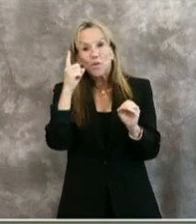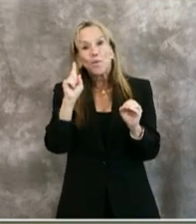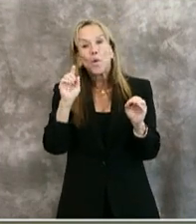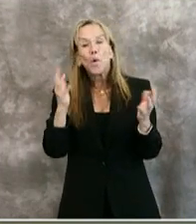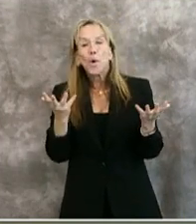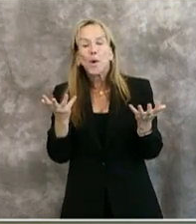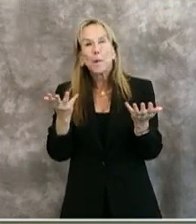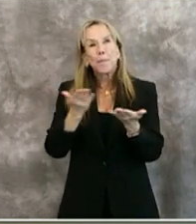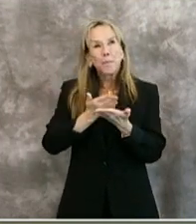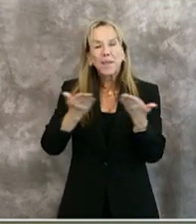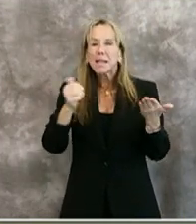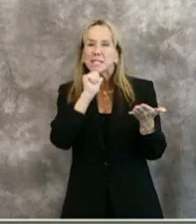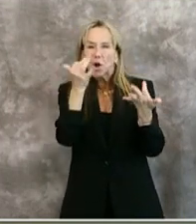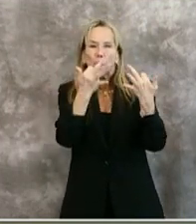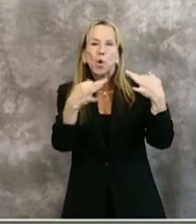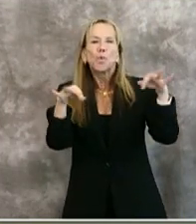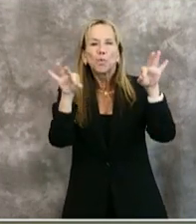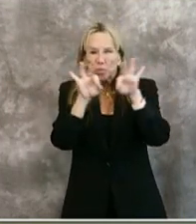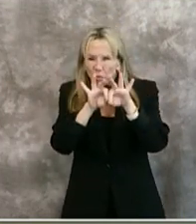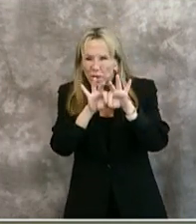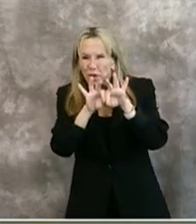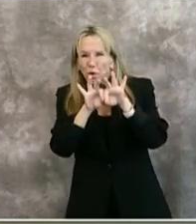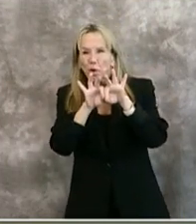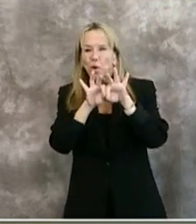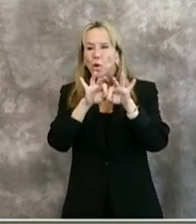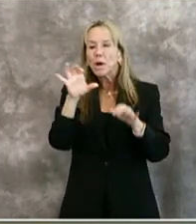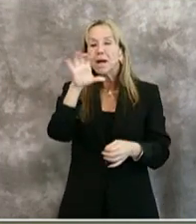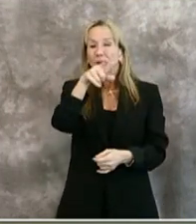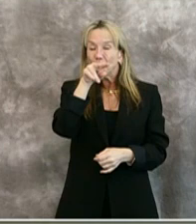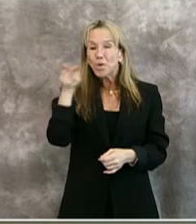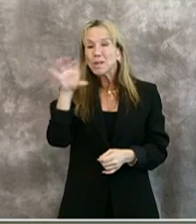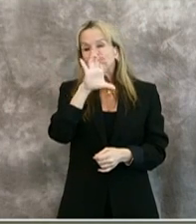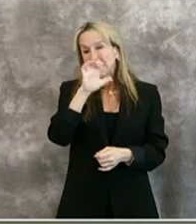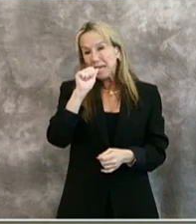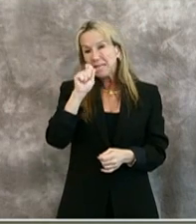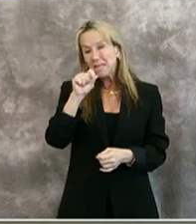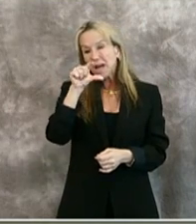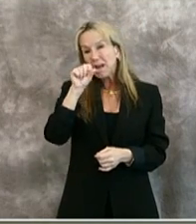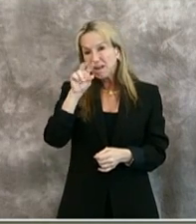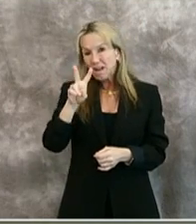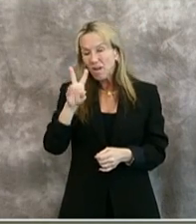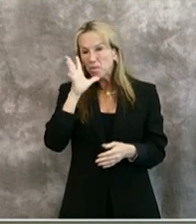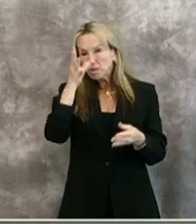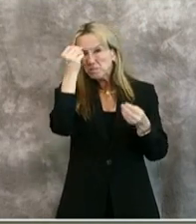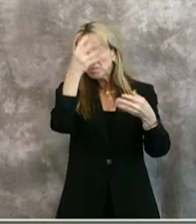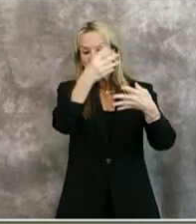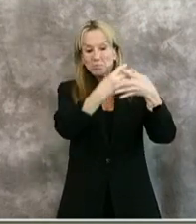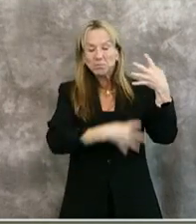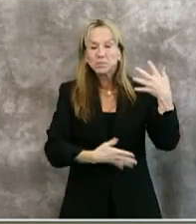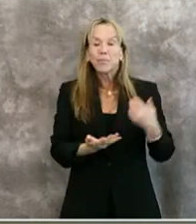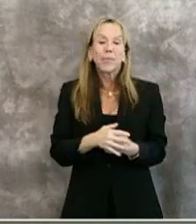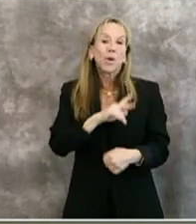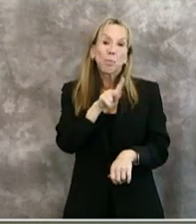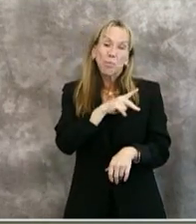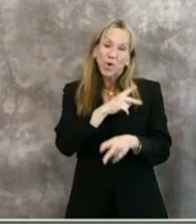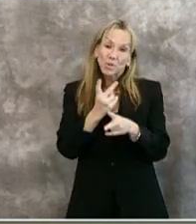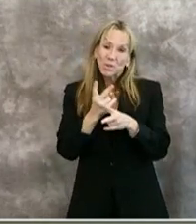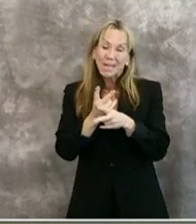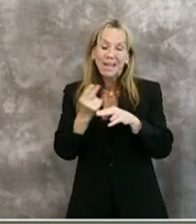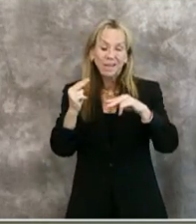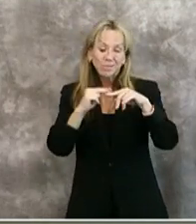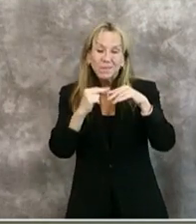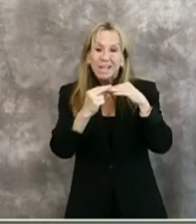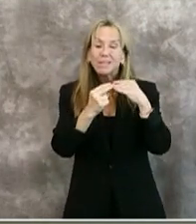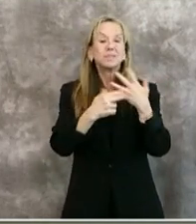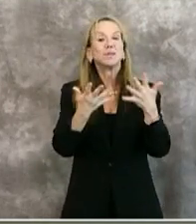as identified on the website covid19.ca.gov, personal care services including nail salons, massage